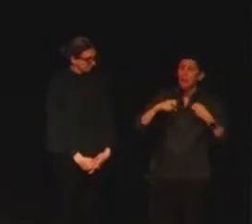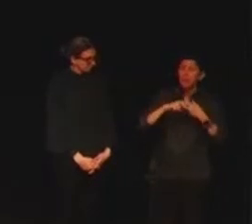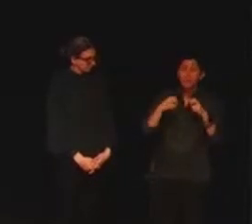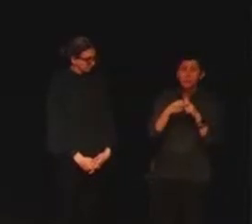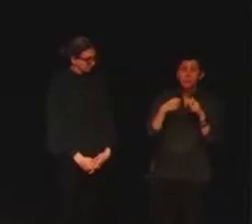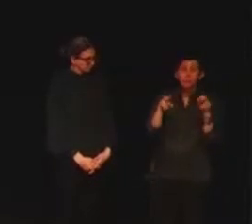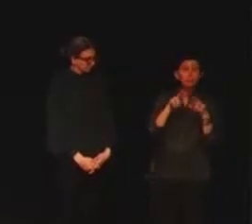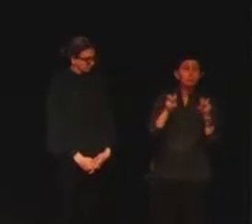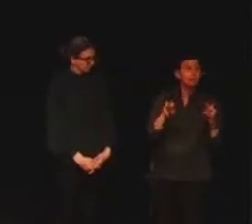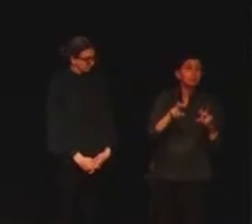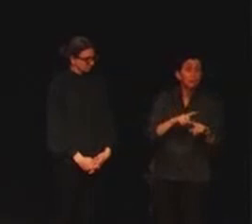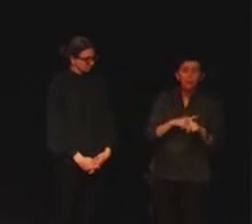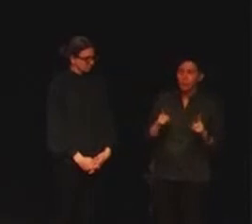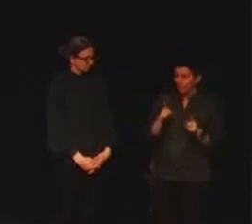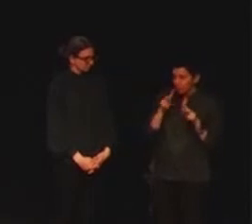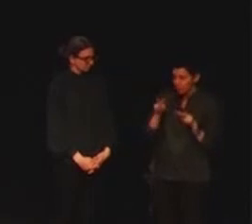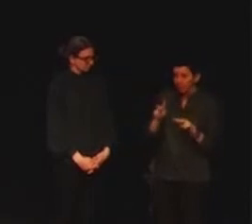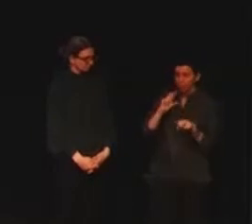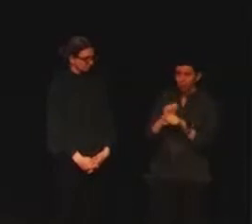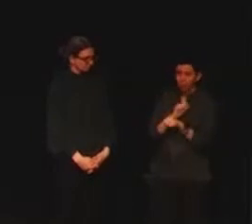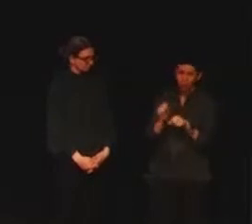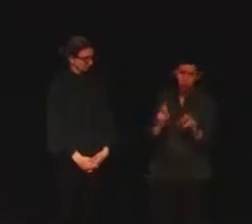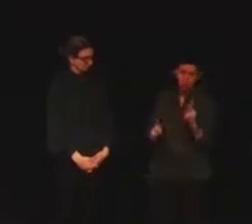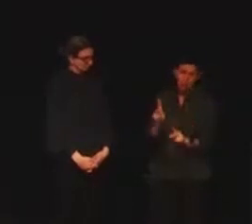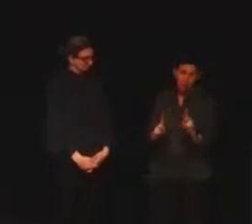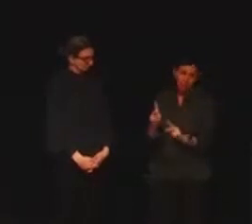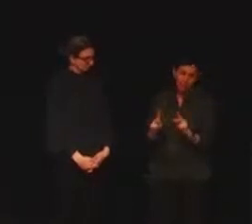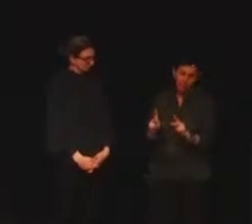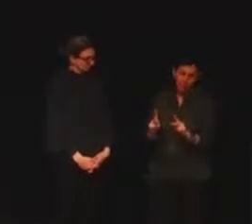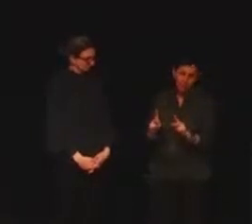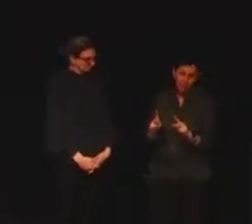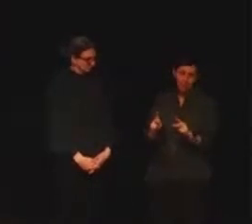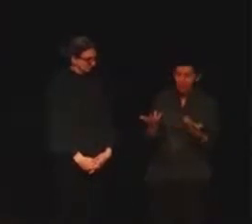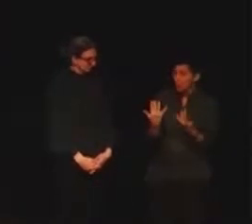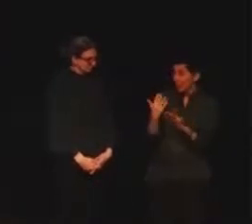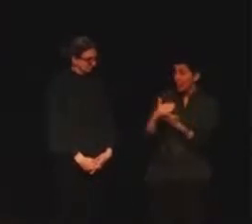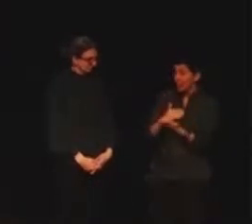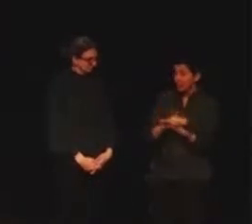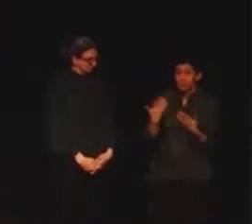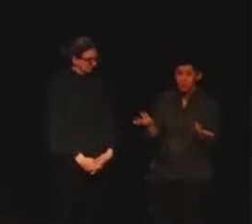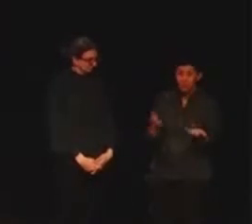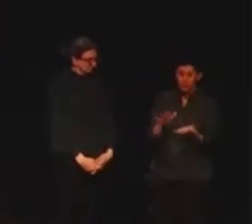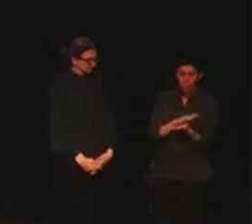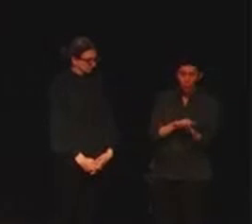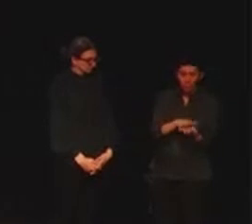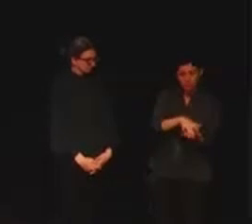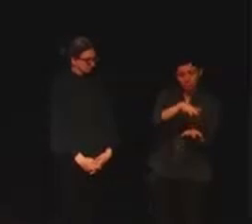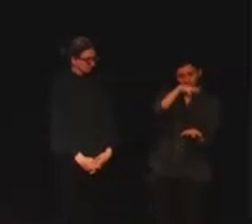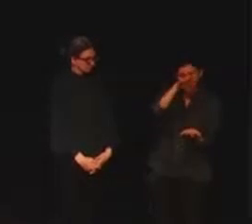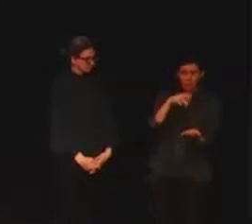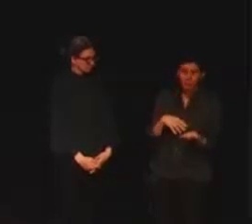really at stake here? It's that you have a stack of papers with people's names on it and forms with yes and no